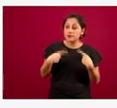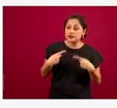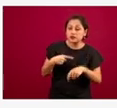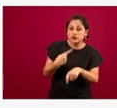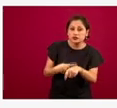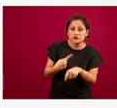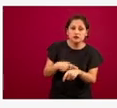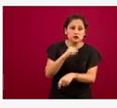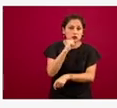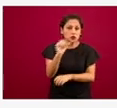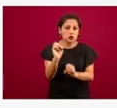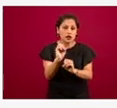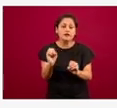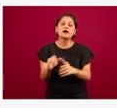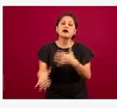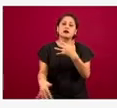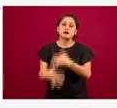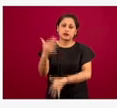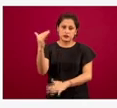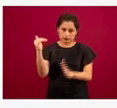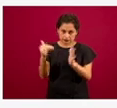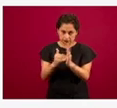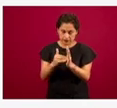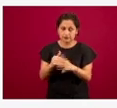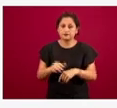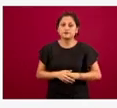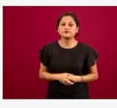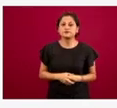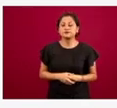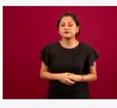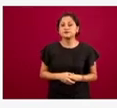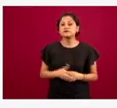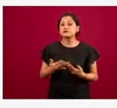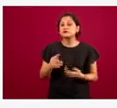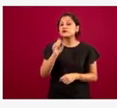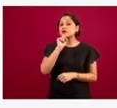200 new cases confirmed in the past 24 hours.